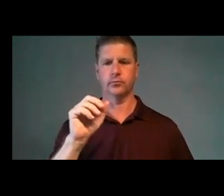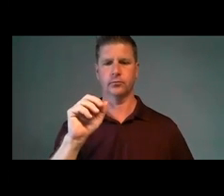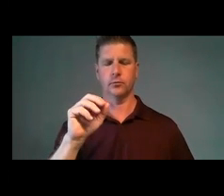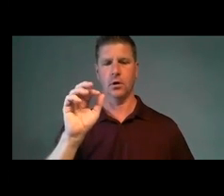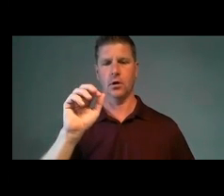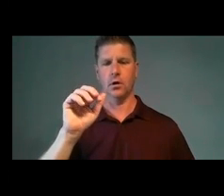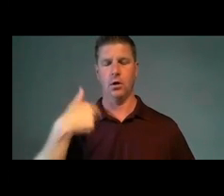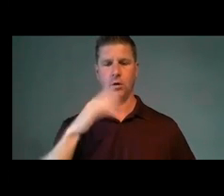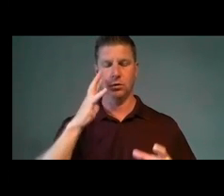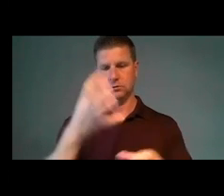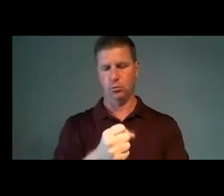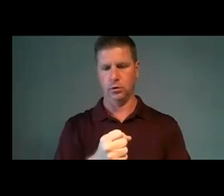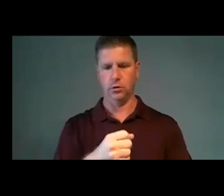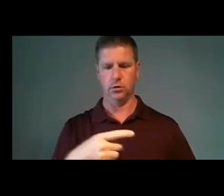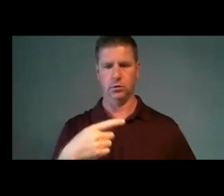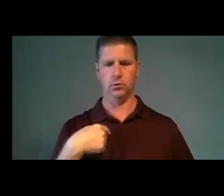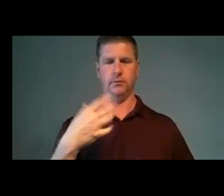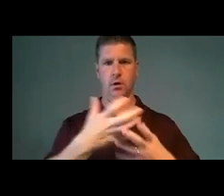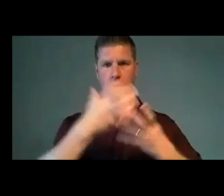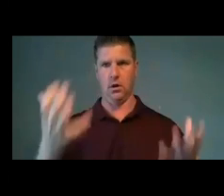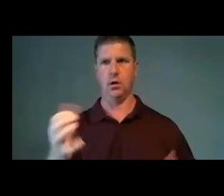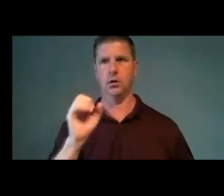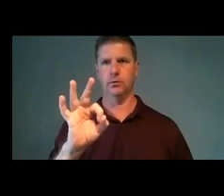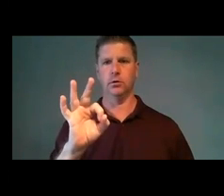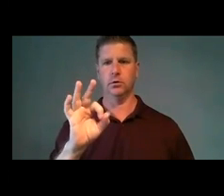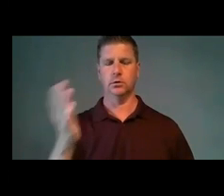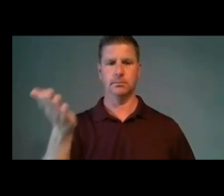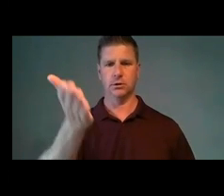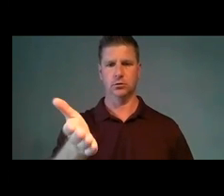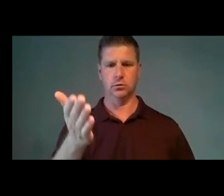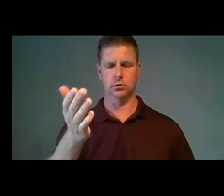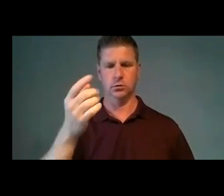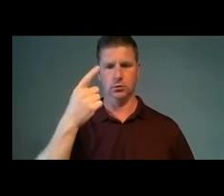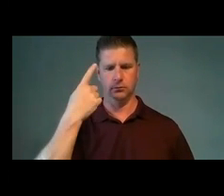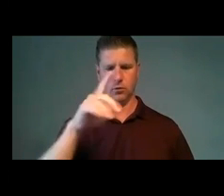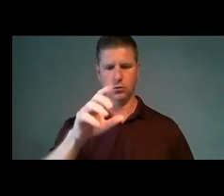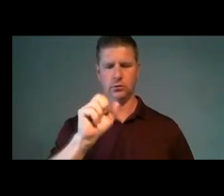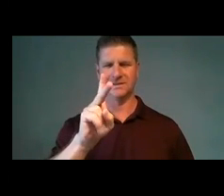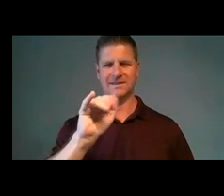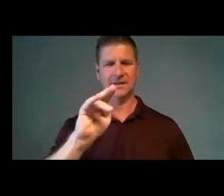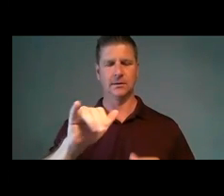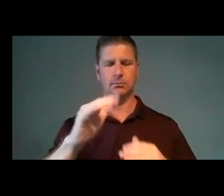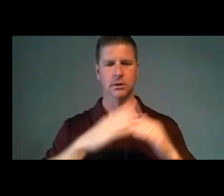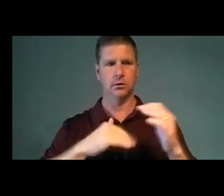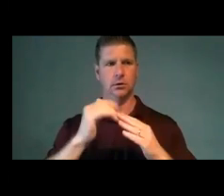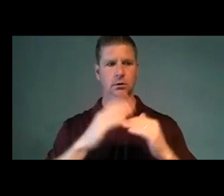summarize, we got a lot of submissions regarding the Skinny building.